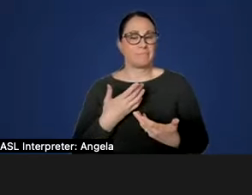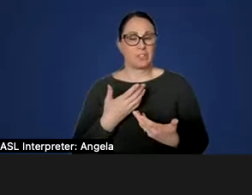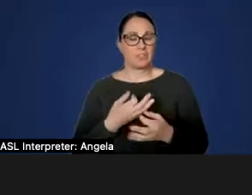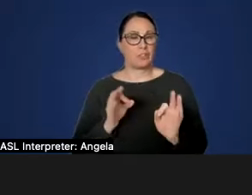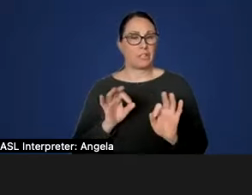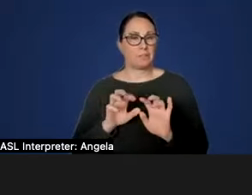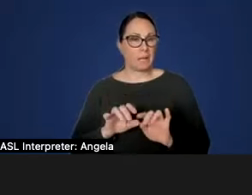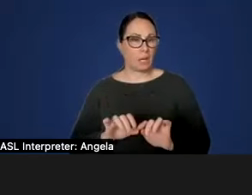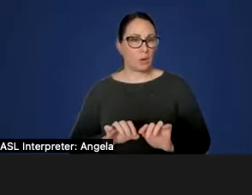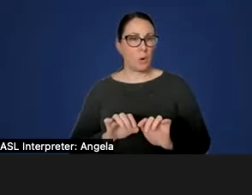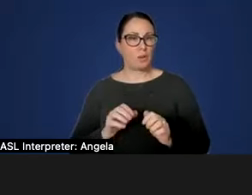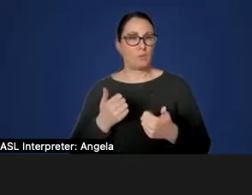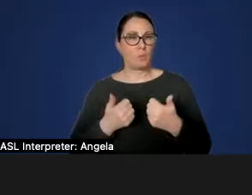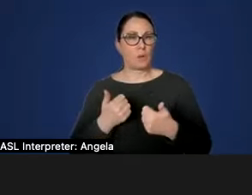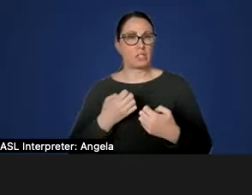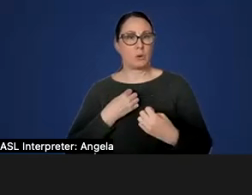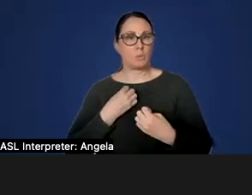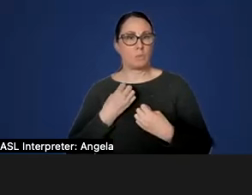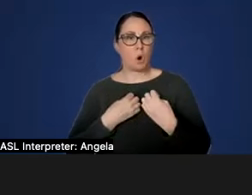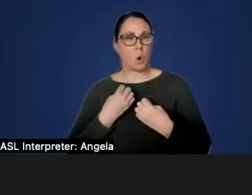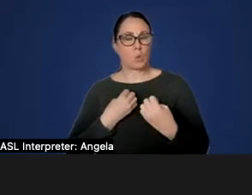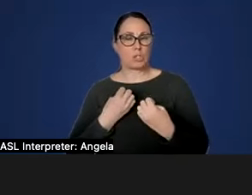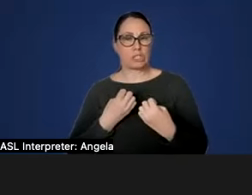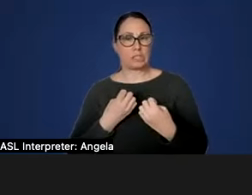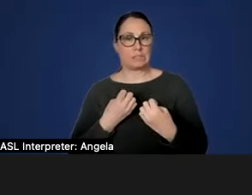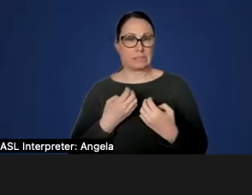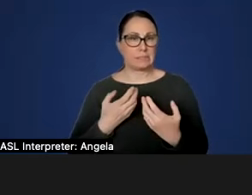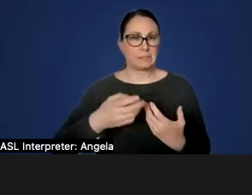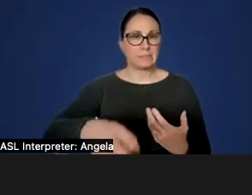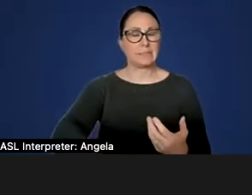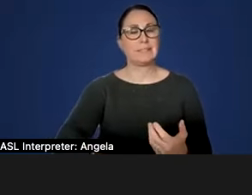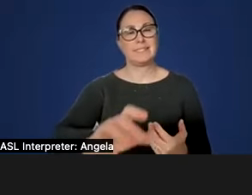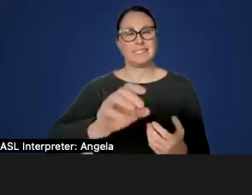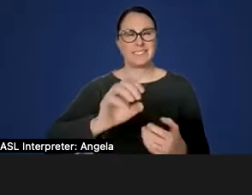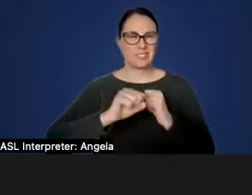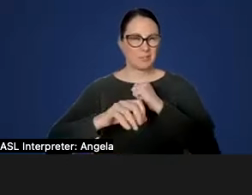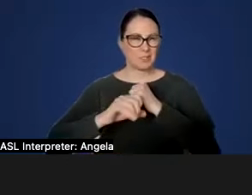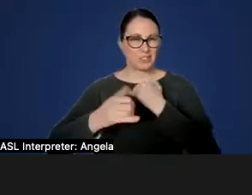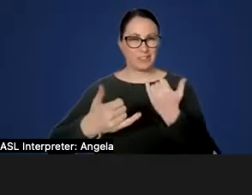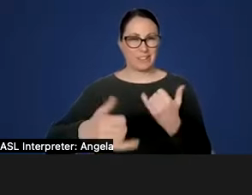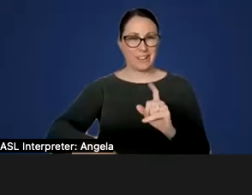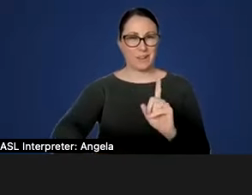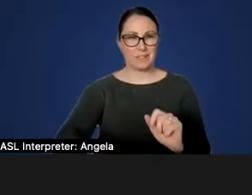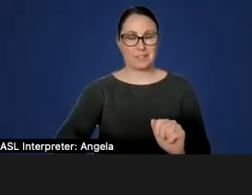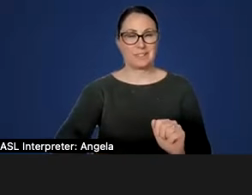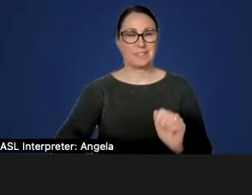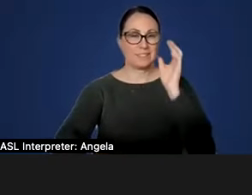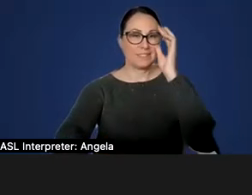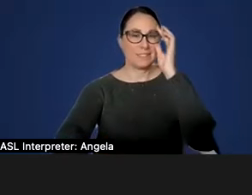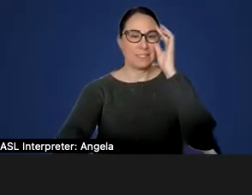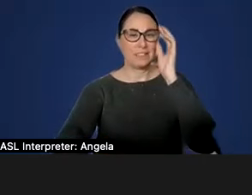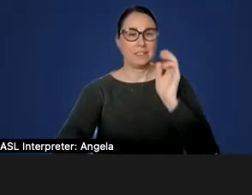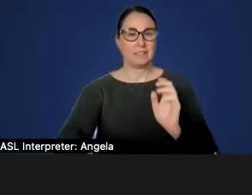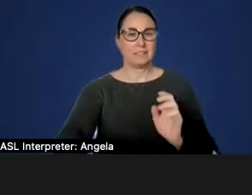in you. Fast, free, and easy way to get a logo? Vistaprint's Logo Maker. Tell us about your business. Find a design that matches